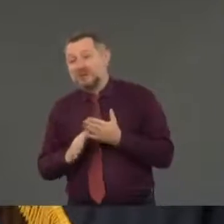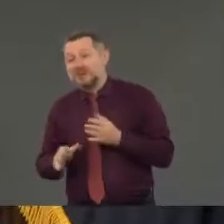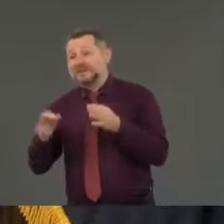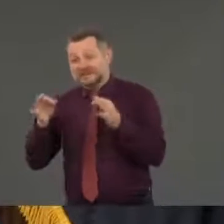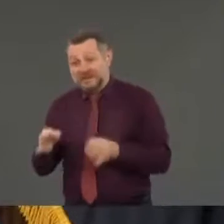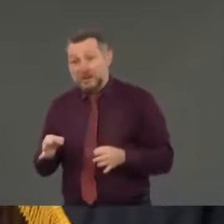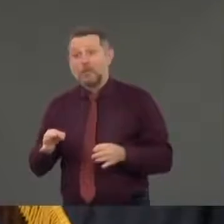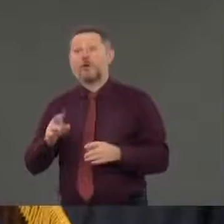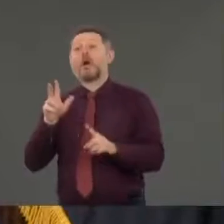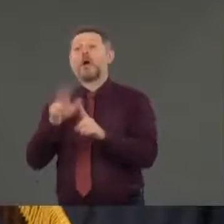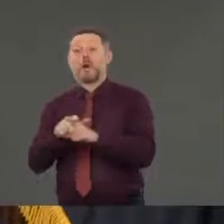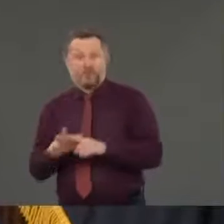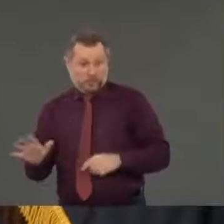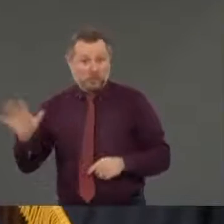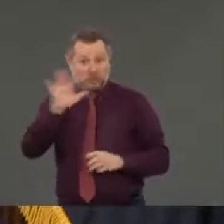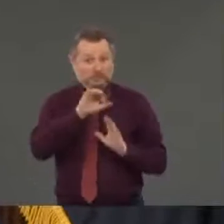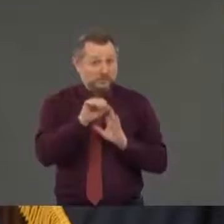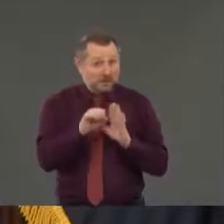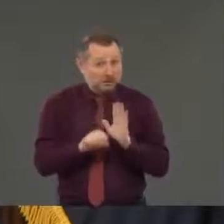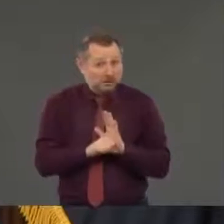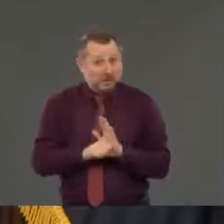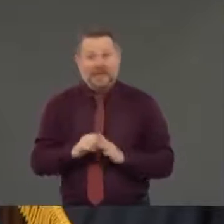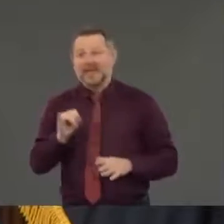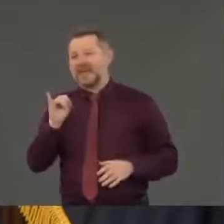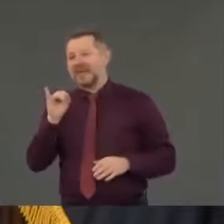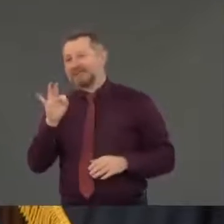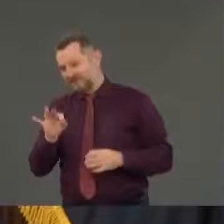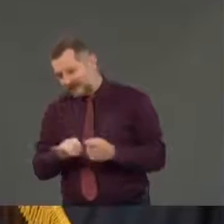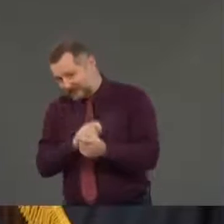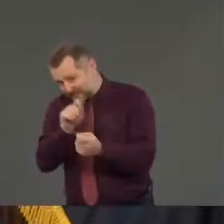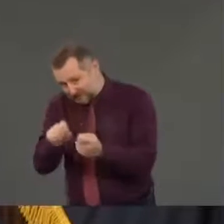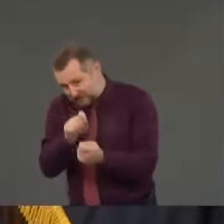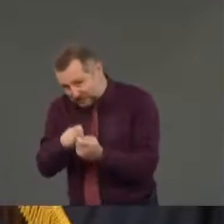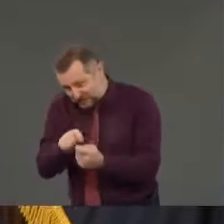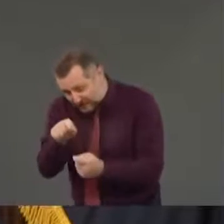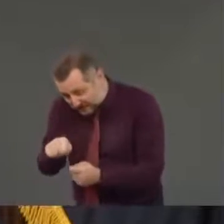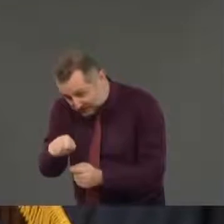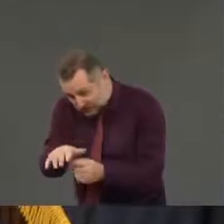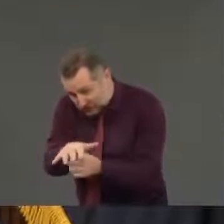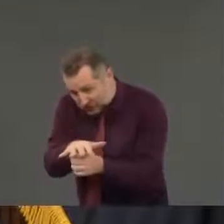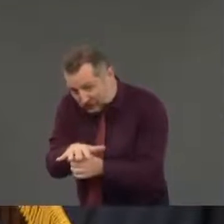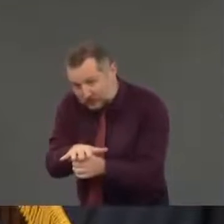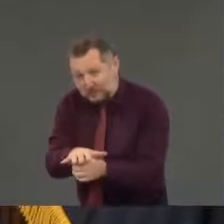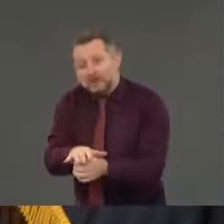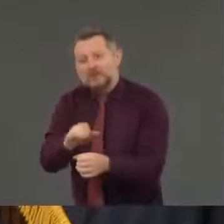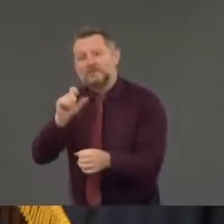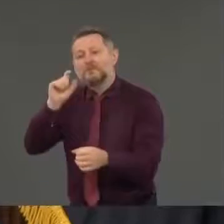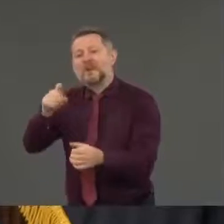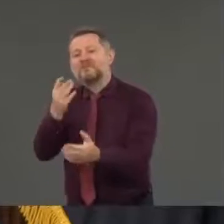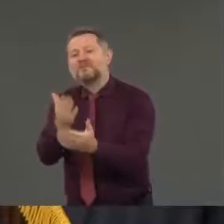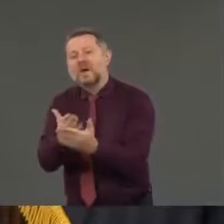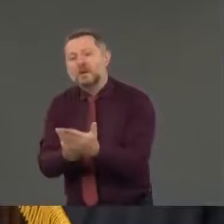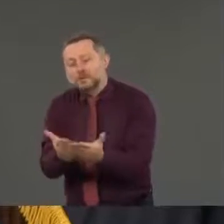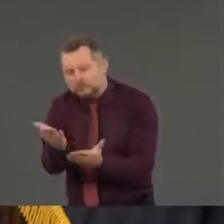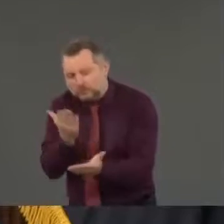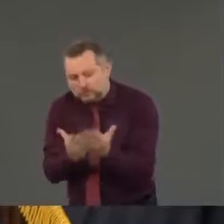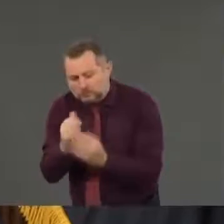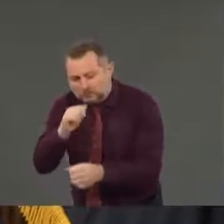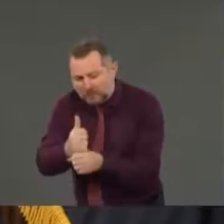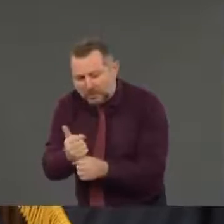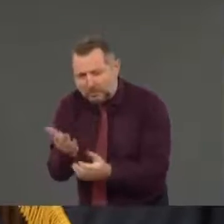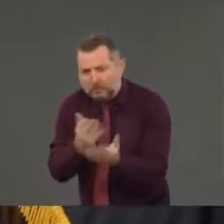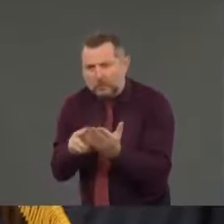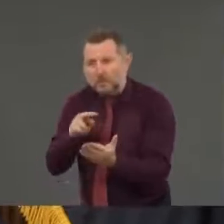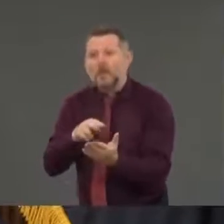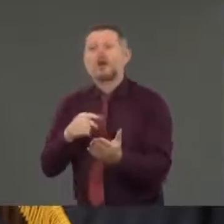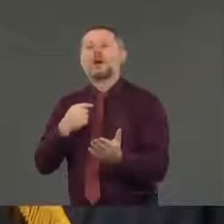be particular to a locality, and the facts have to be judged by that locality or in that locality, then I